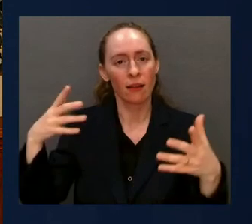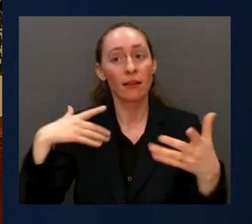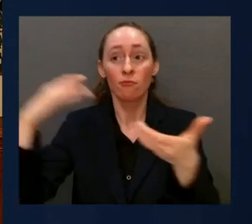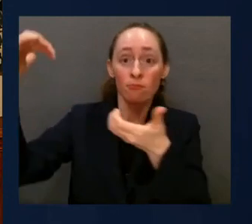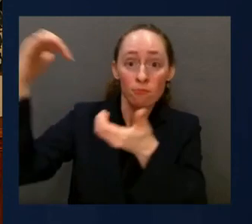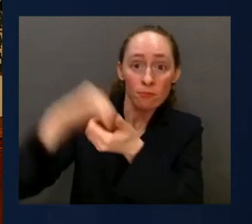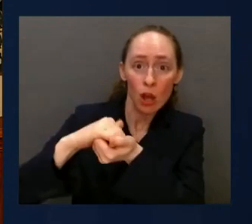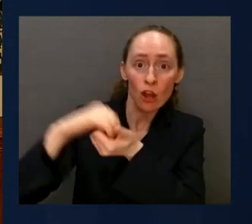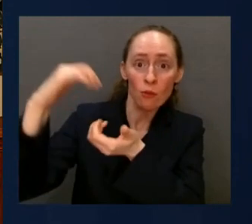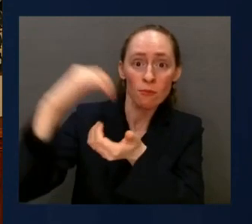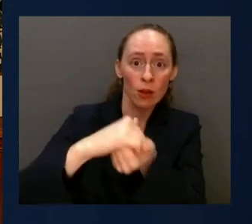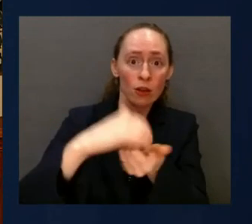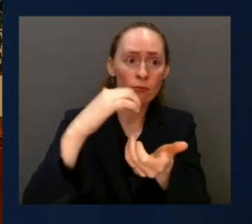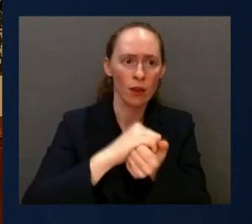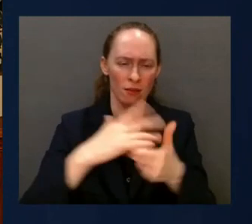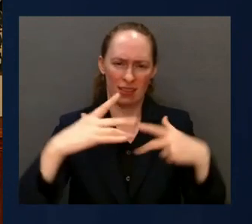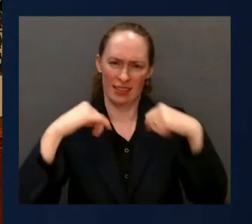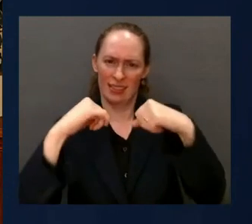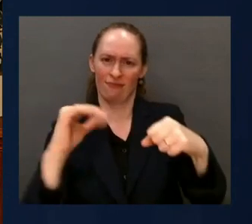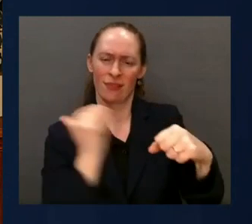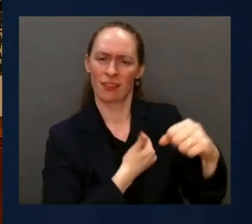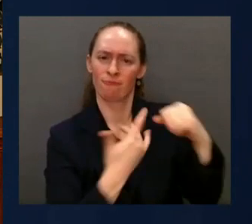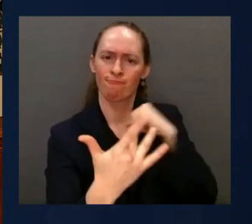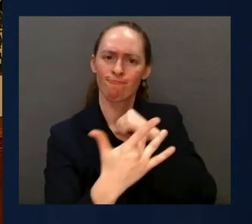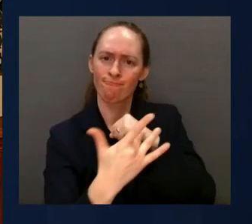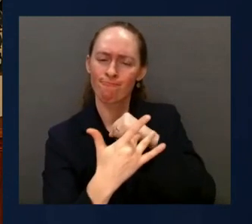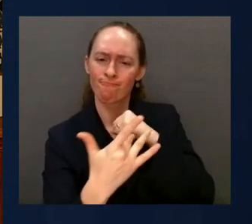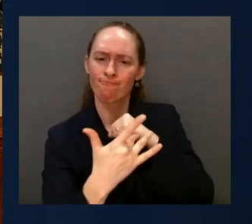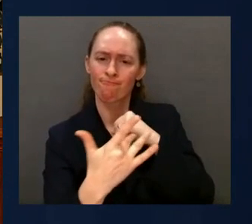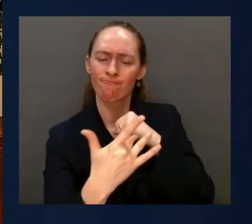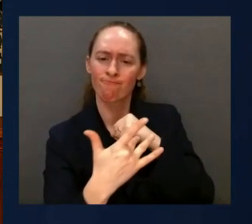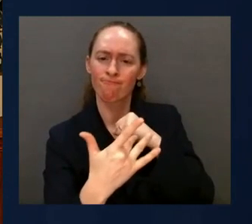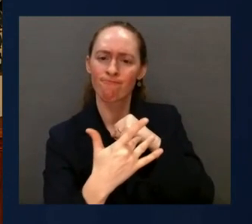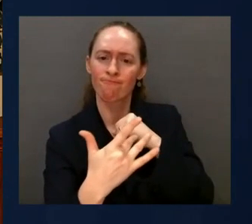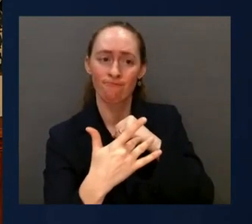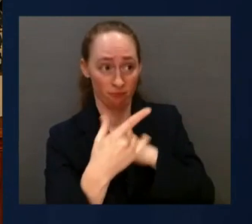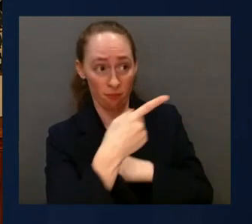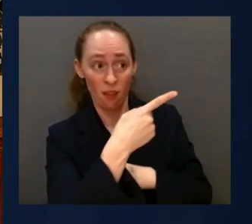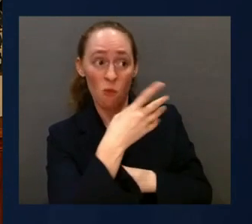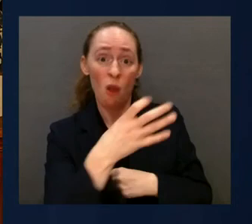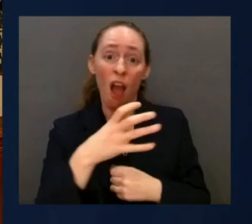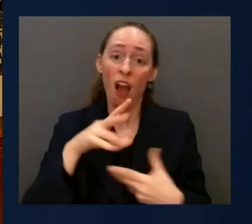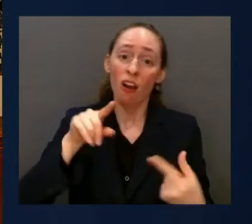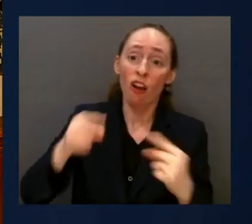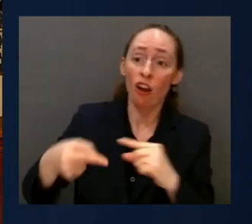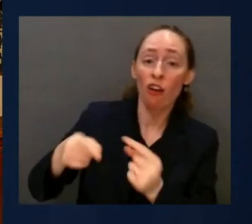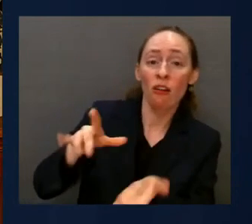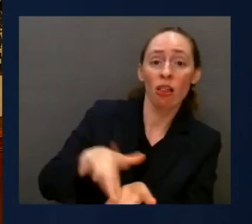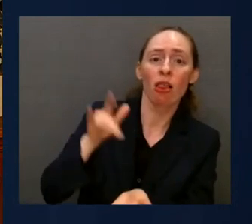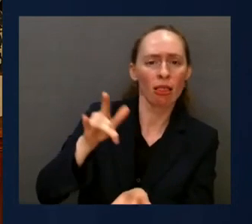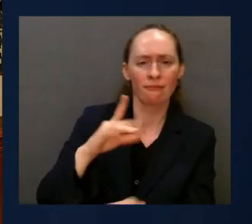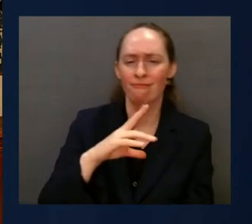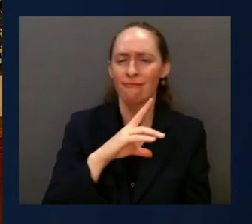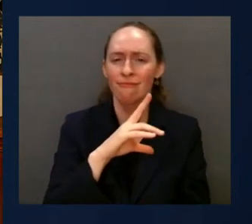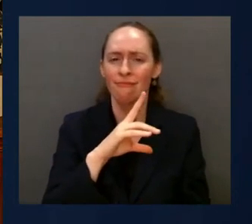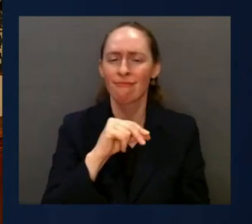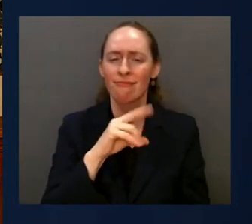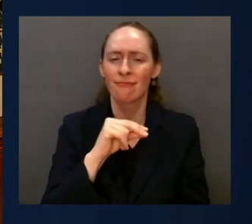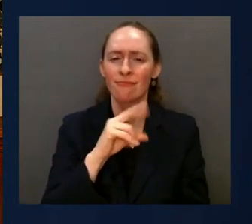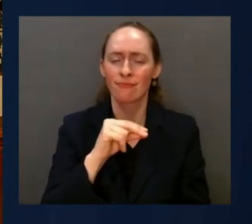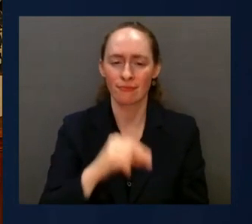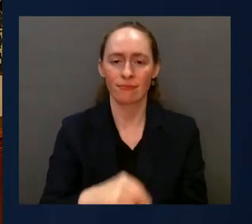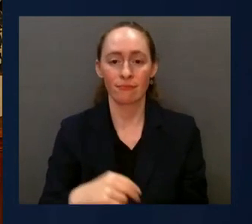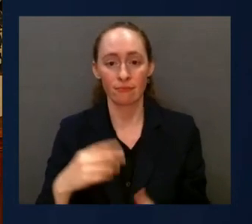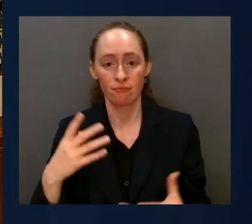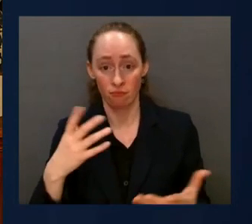be used against us, modernizing our military to safeguard stability and deter aggression.